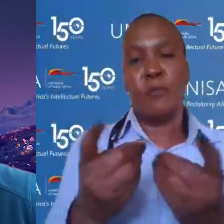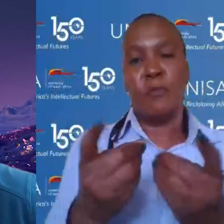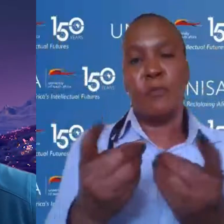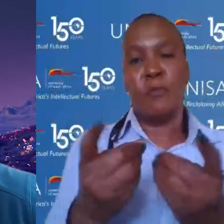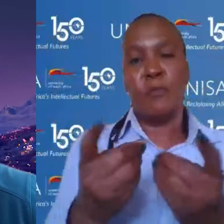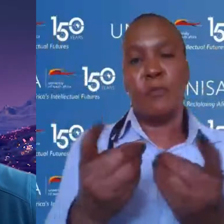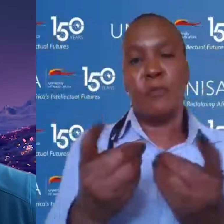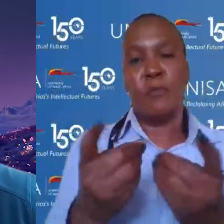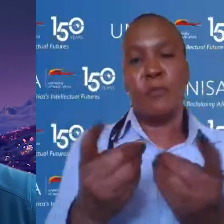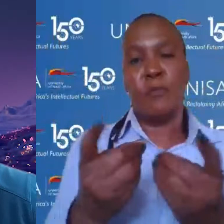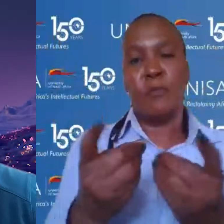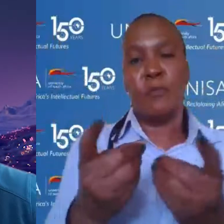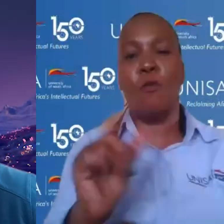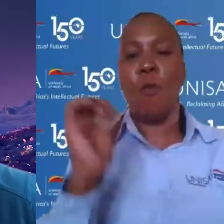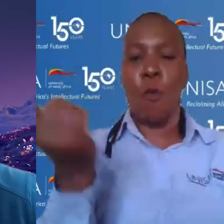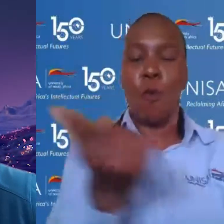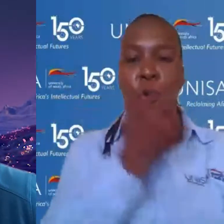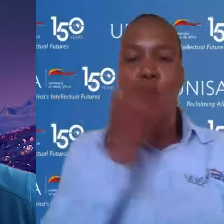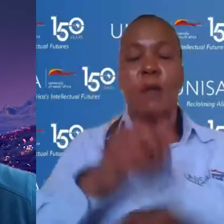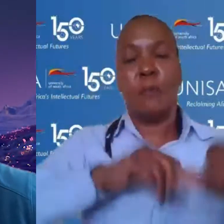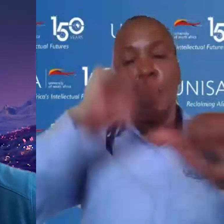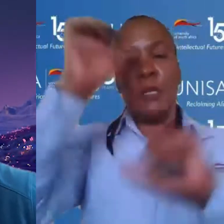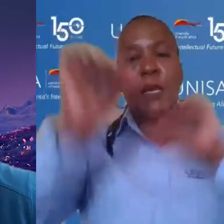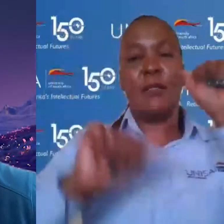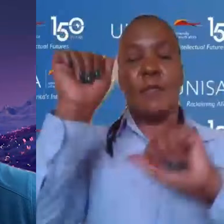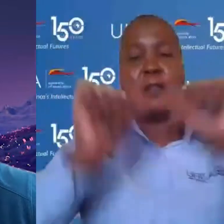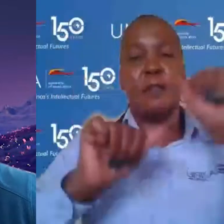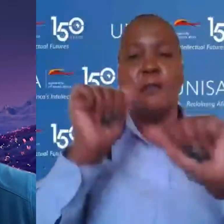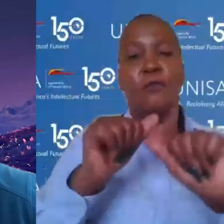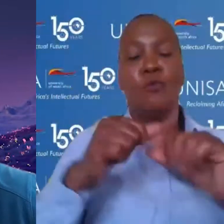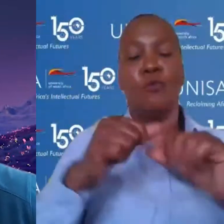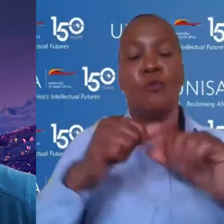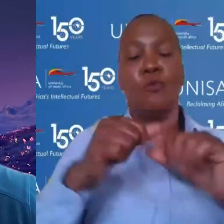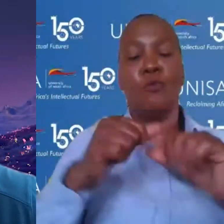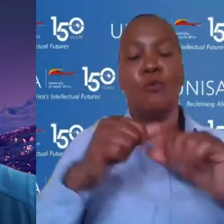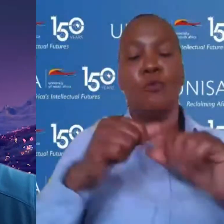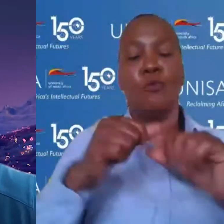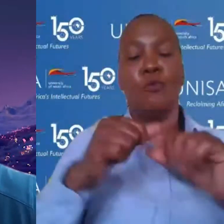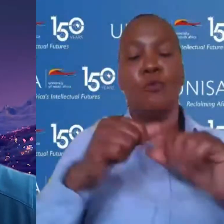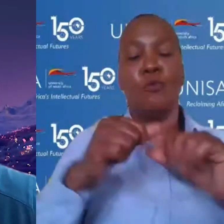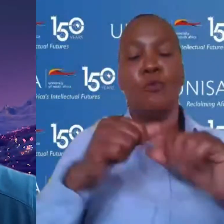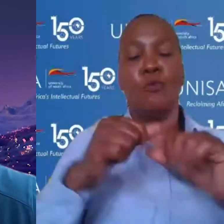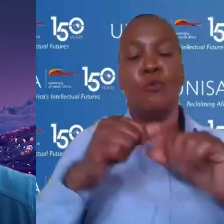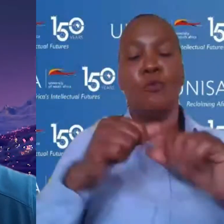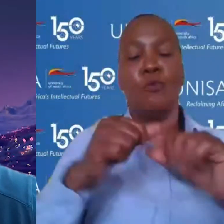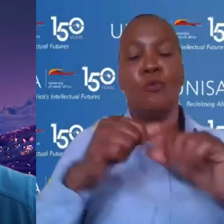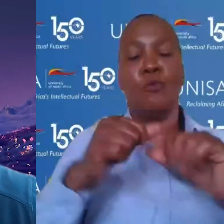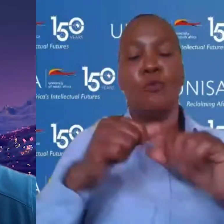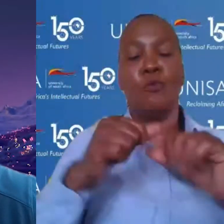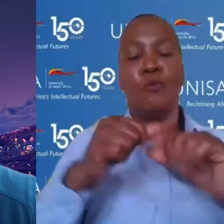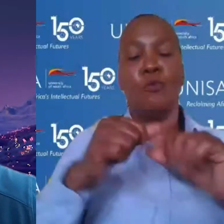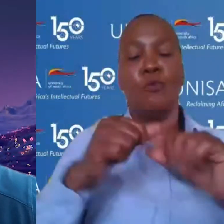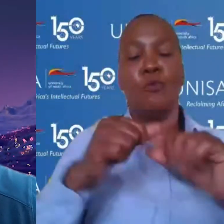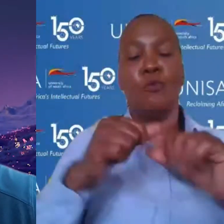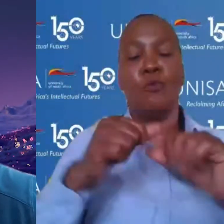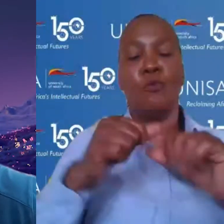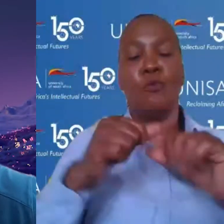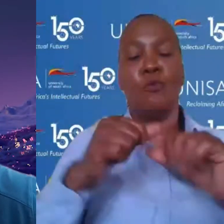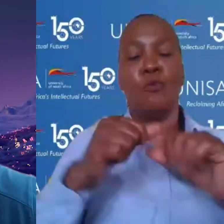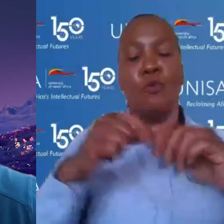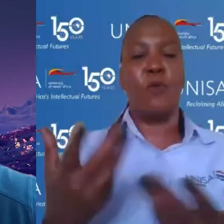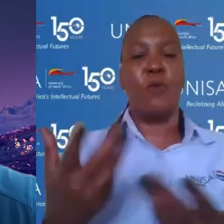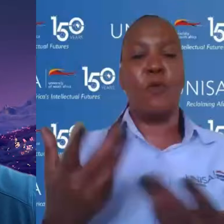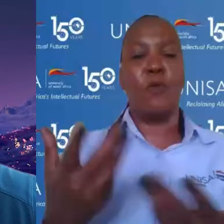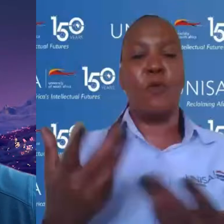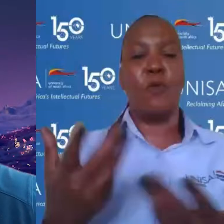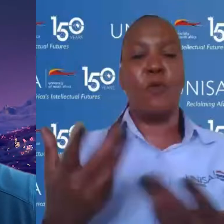about assessments. Don't miss out on assessment related information on the Wednesday's session. I